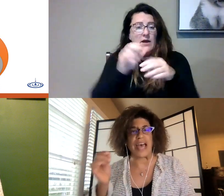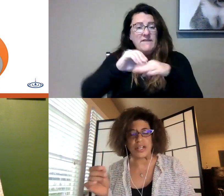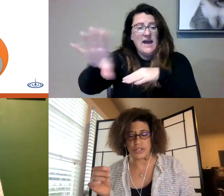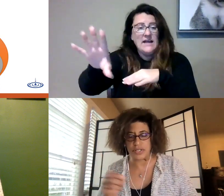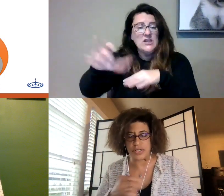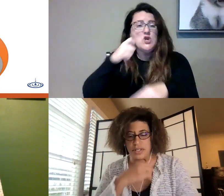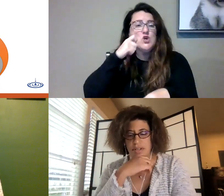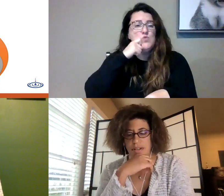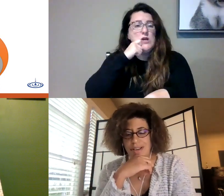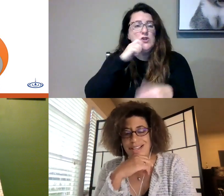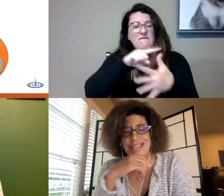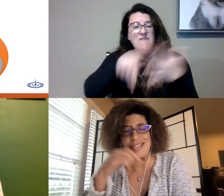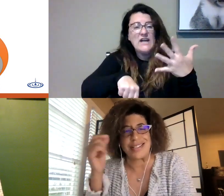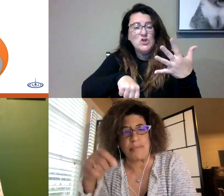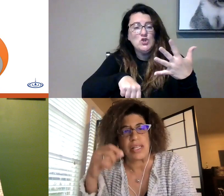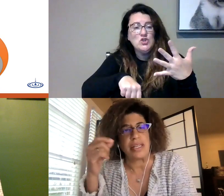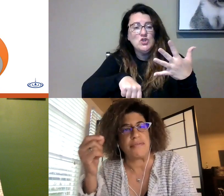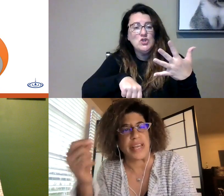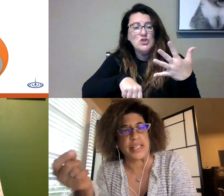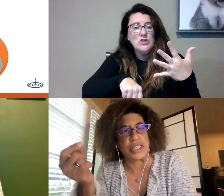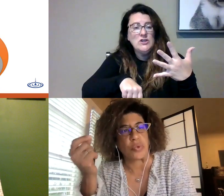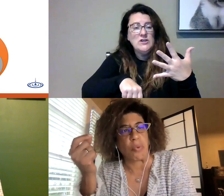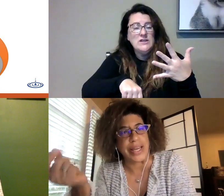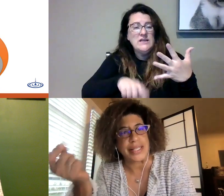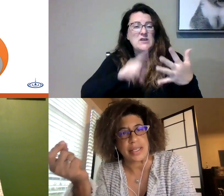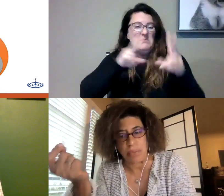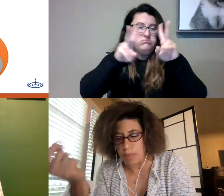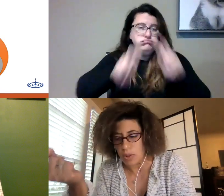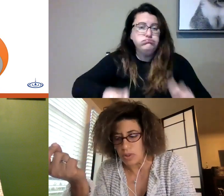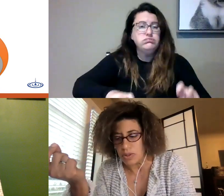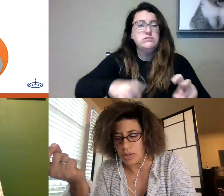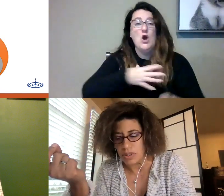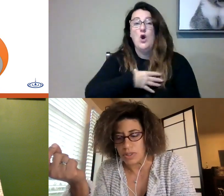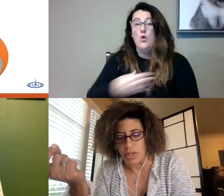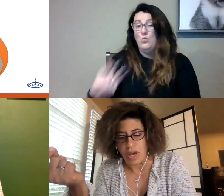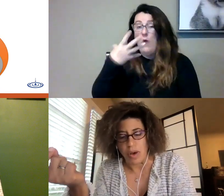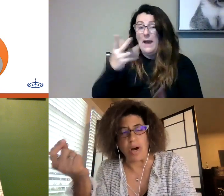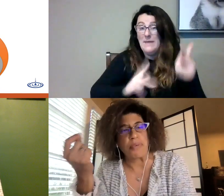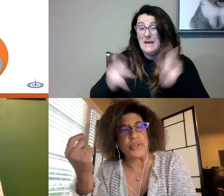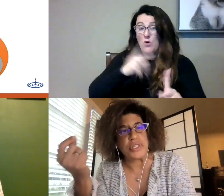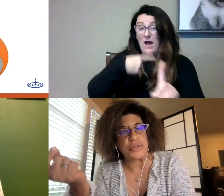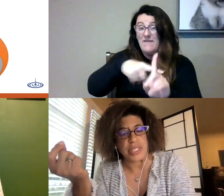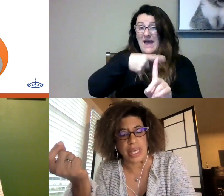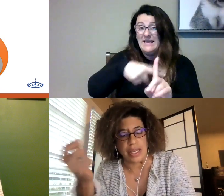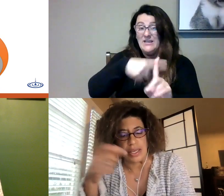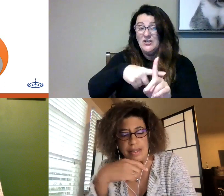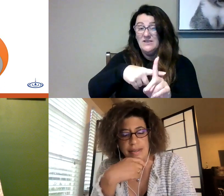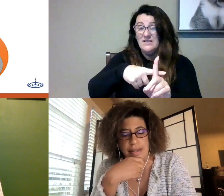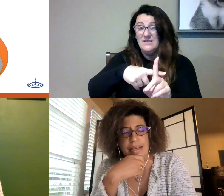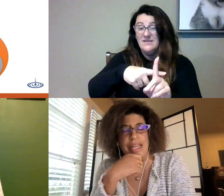racial factors that systemically advantage white people while